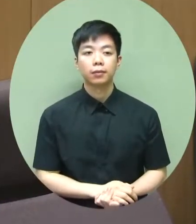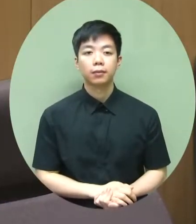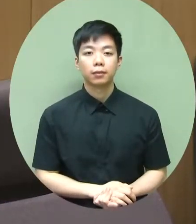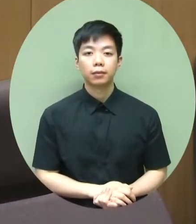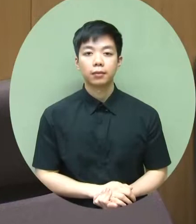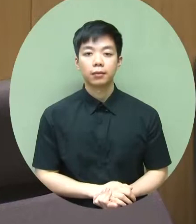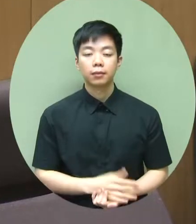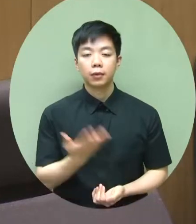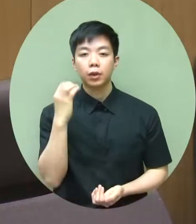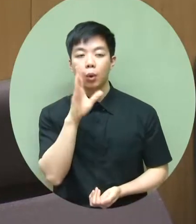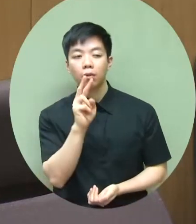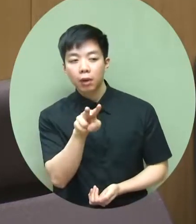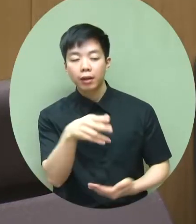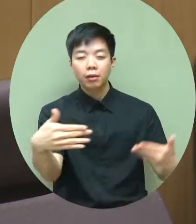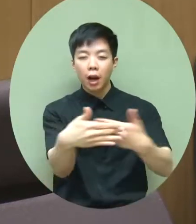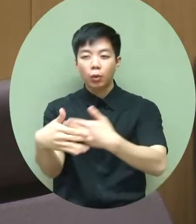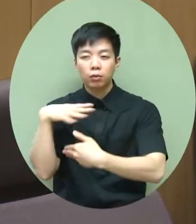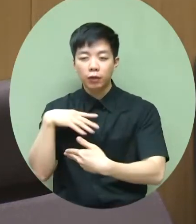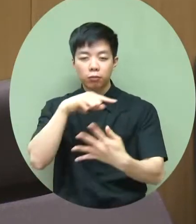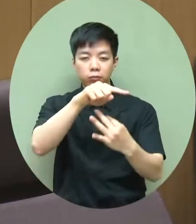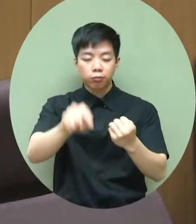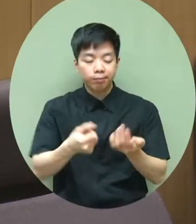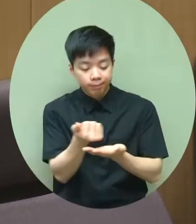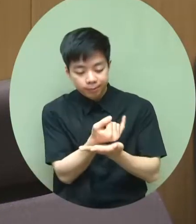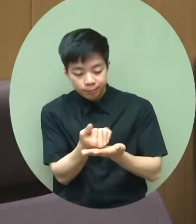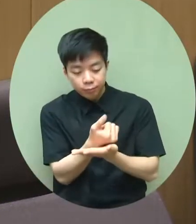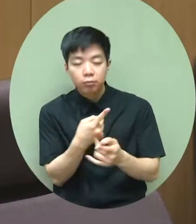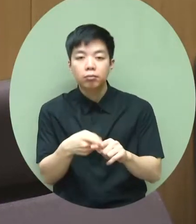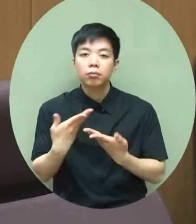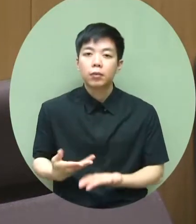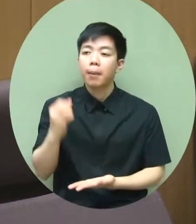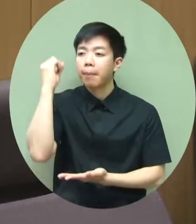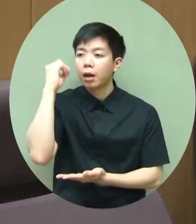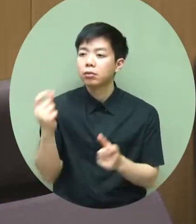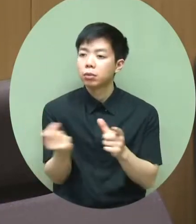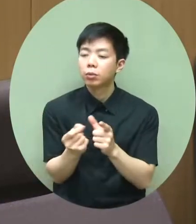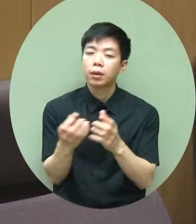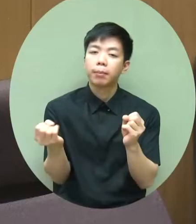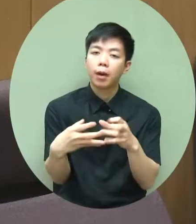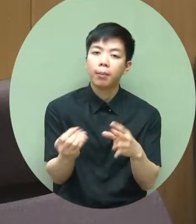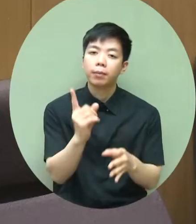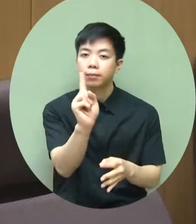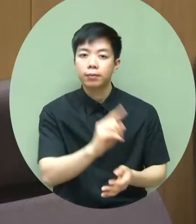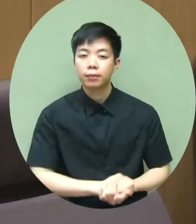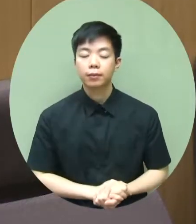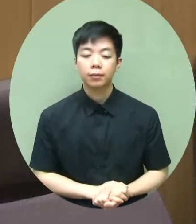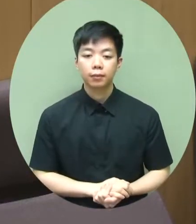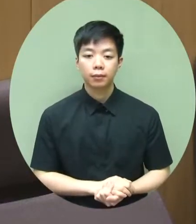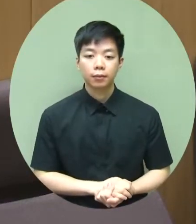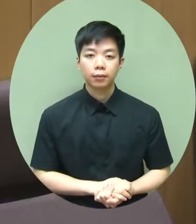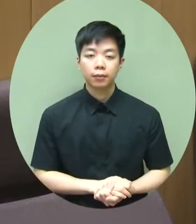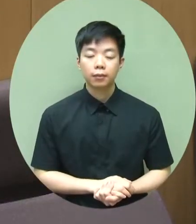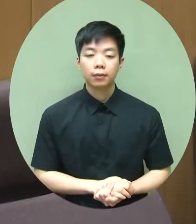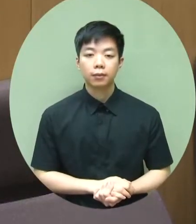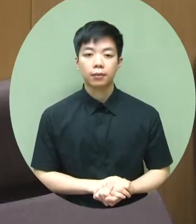Just now the secretary said that you will look at overall traffic condition. Now, right now, what is your communication with the bus